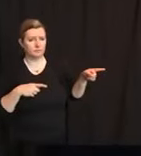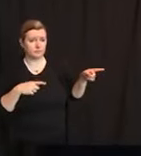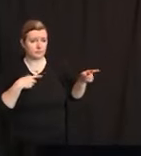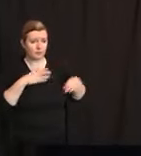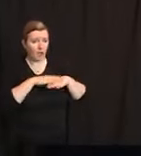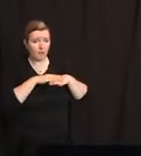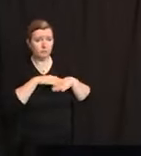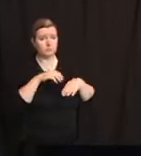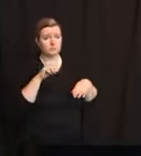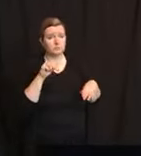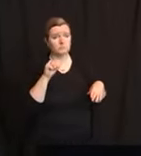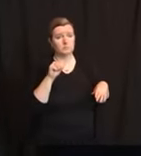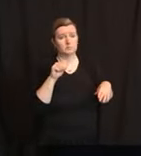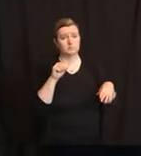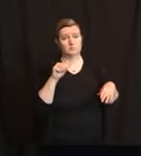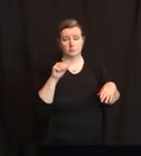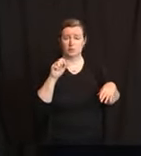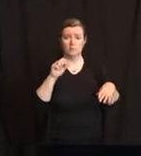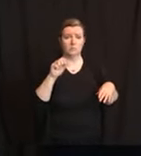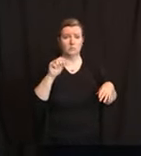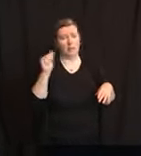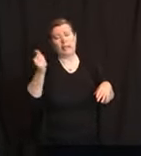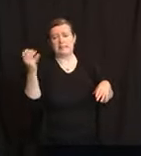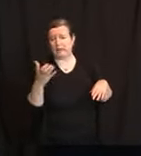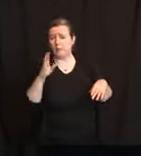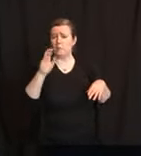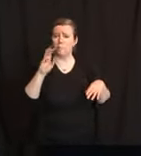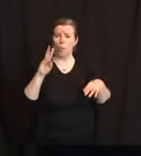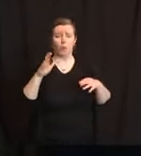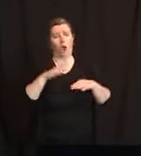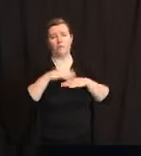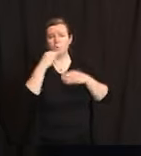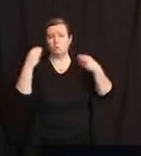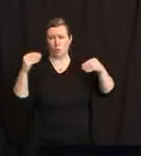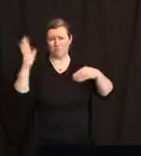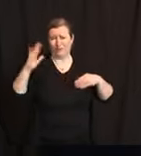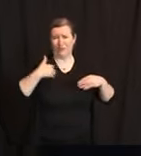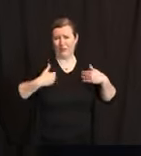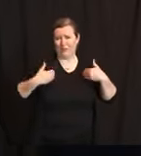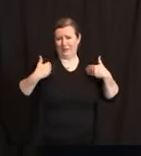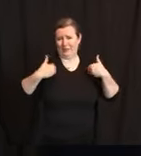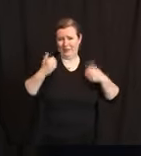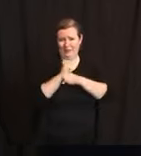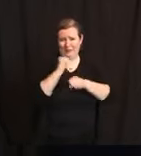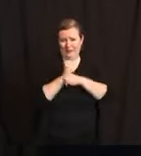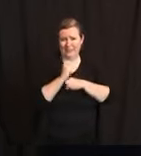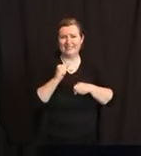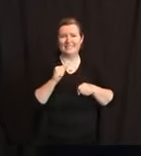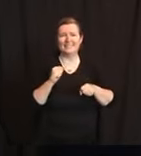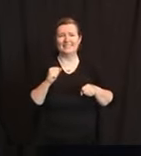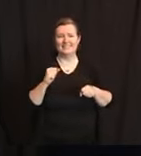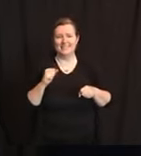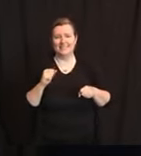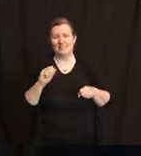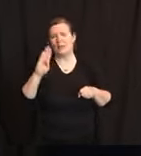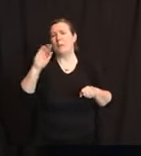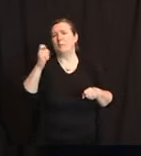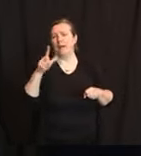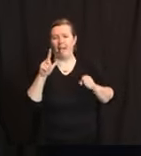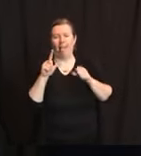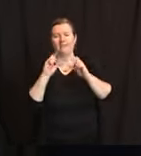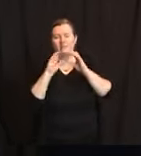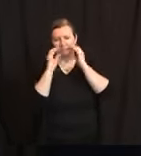one of those retail shops, and then also delivering bagels overnight in Atlantic City. So I think that those two jobs uniquely prepare me for this job. I want to get back to